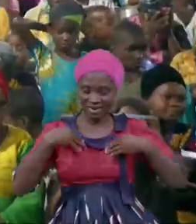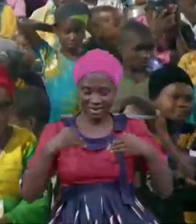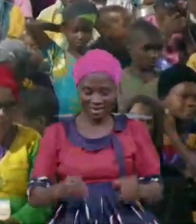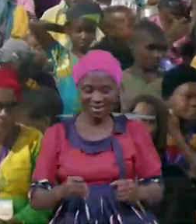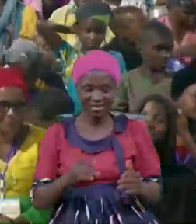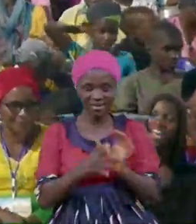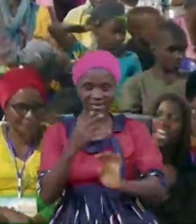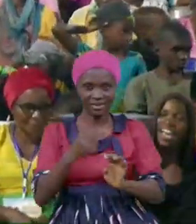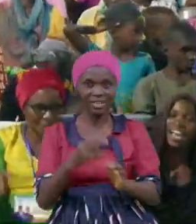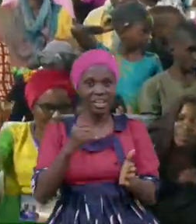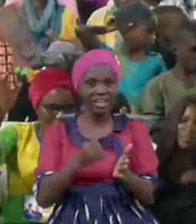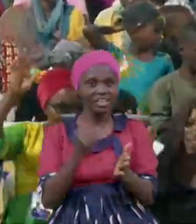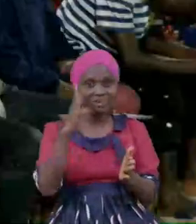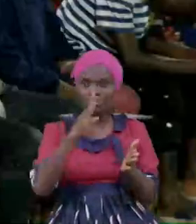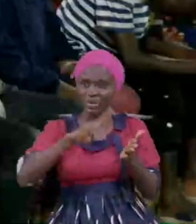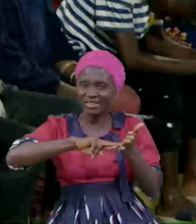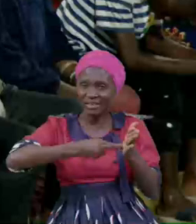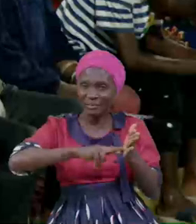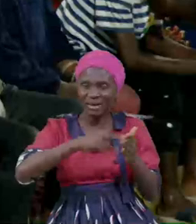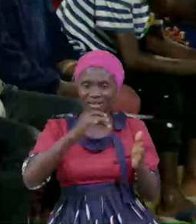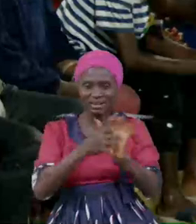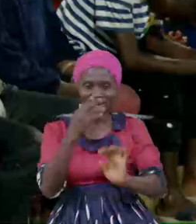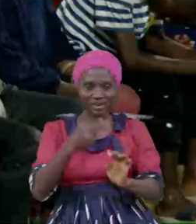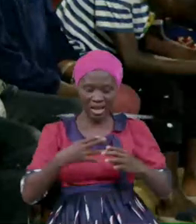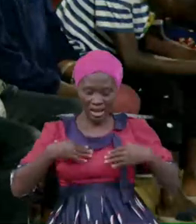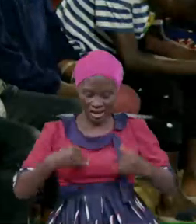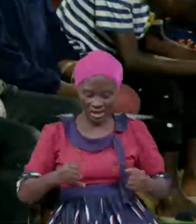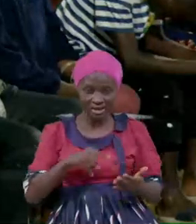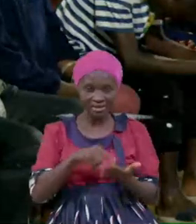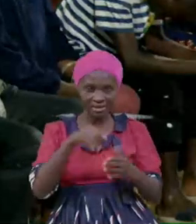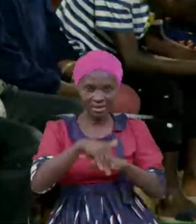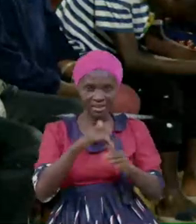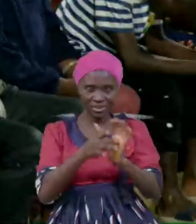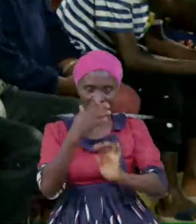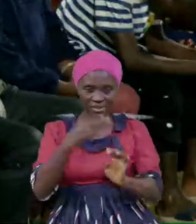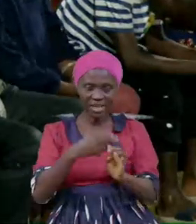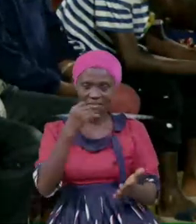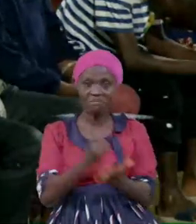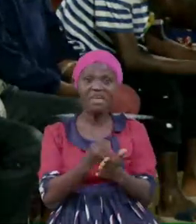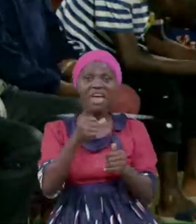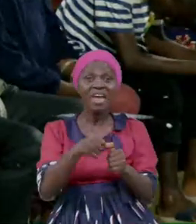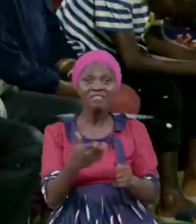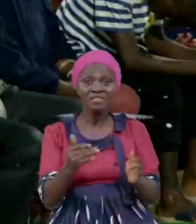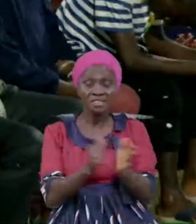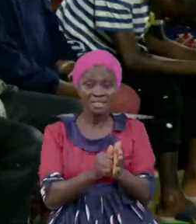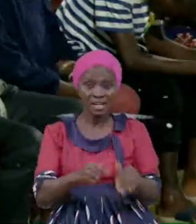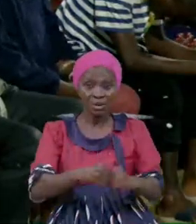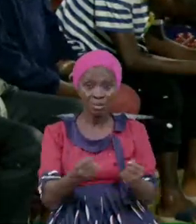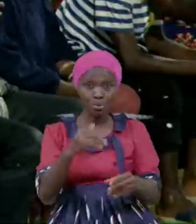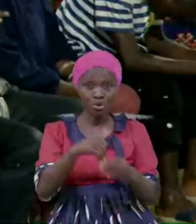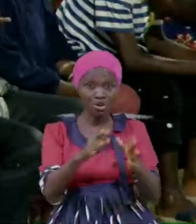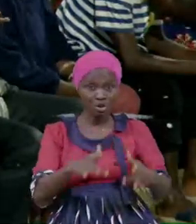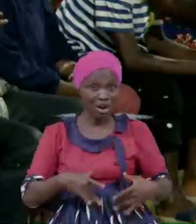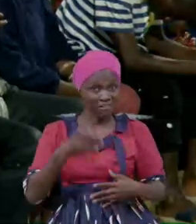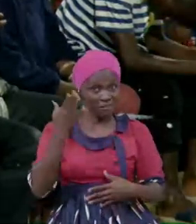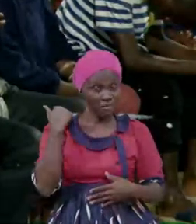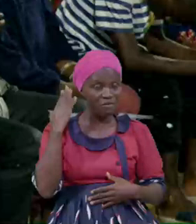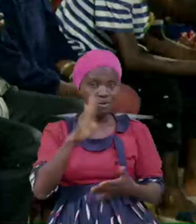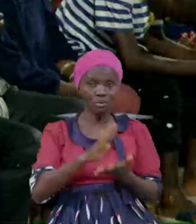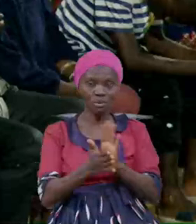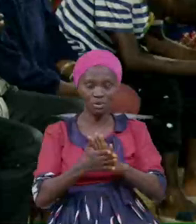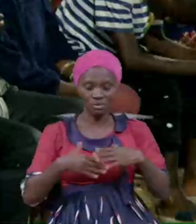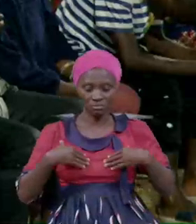Healed tonight. Everything broken in your life will be mended tonight. Pastor, please